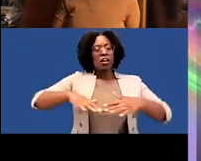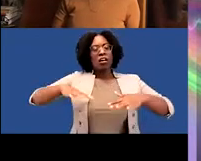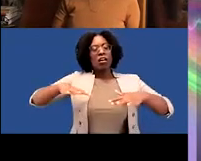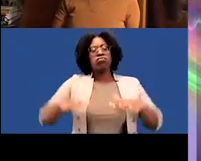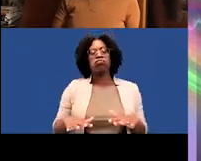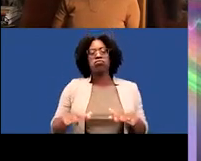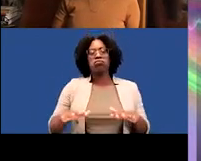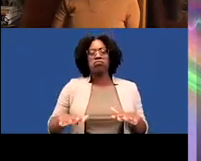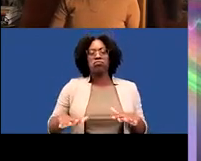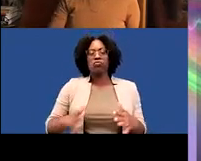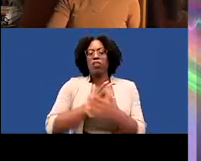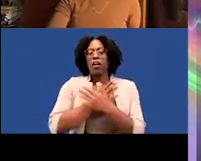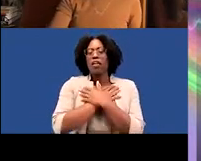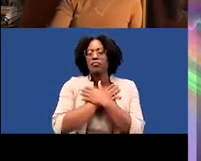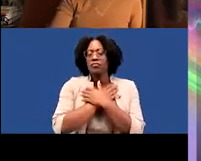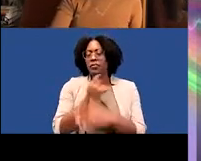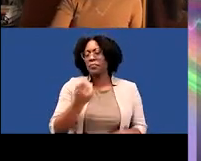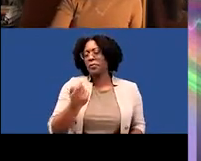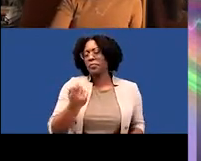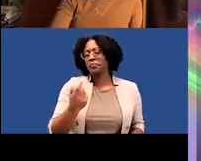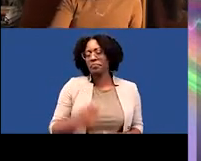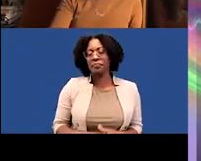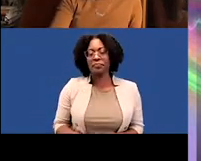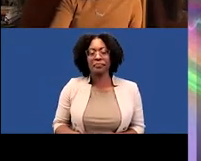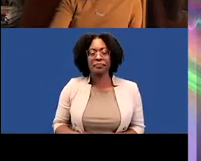little bit in this site.